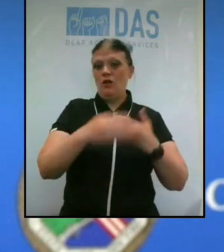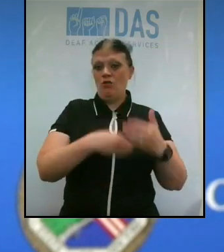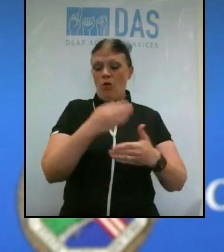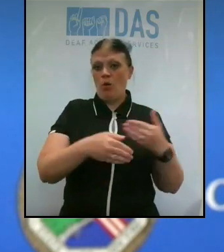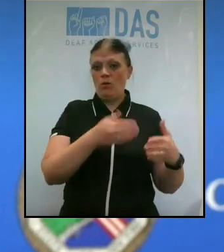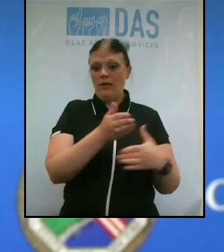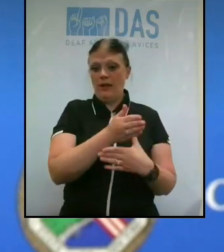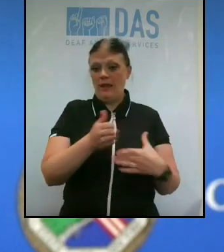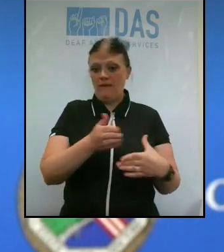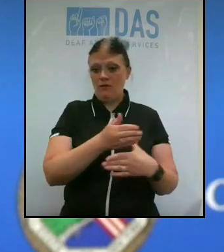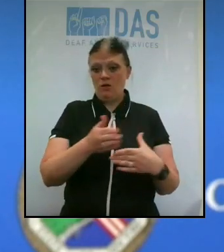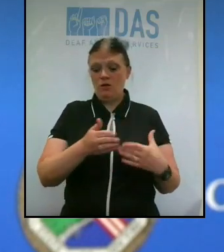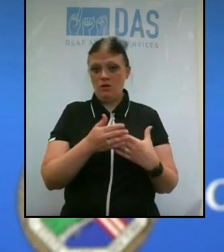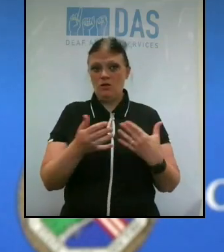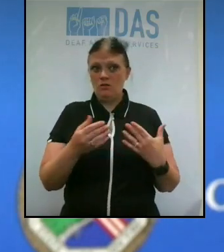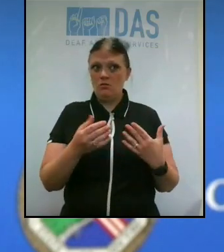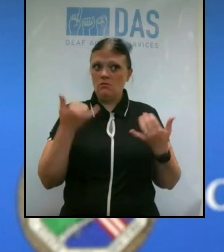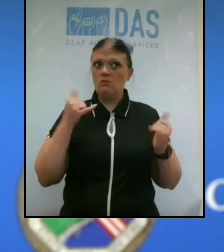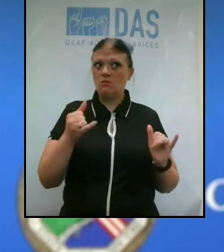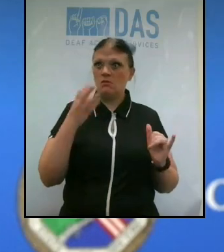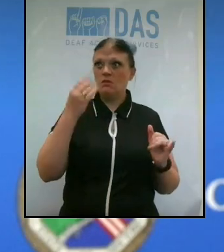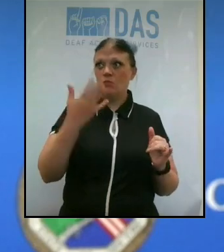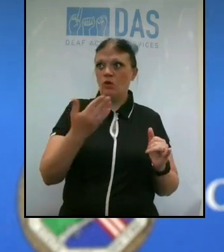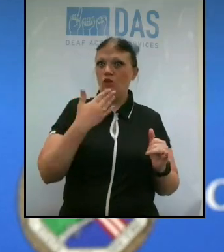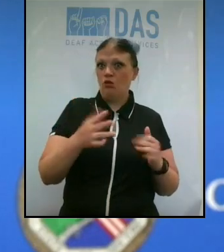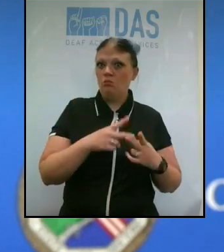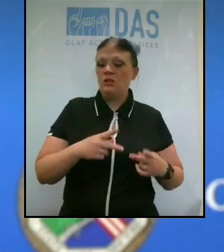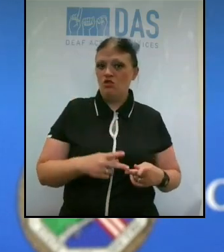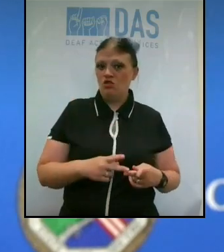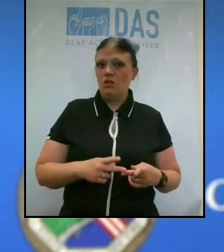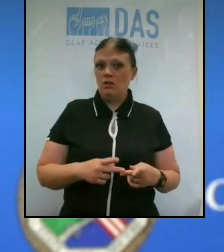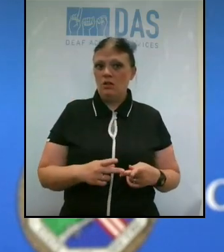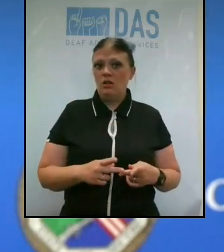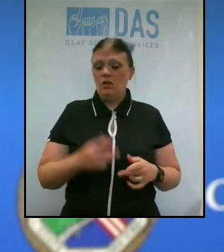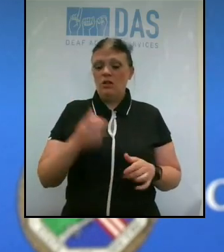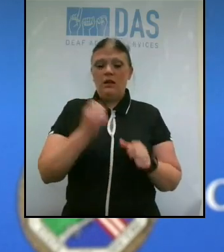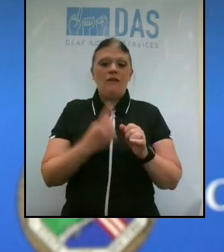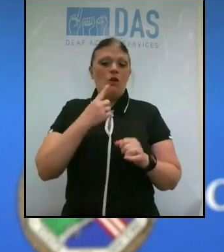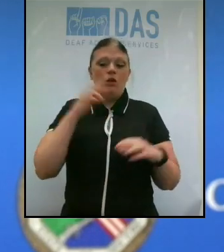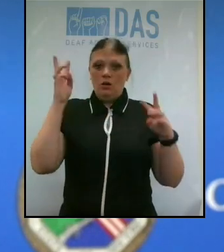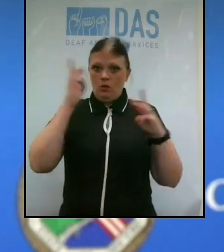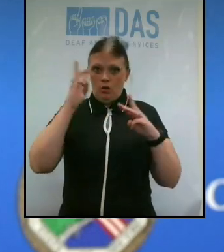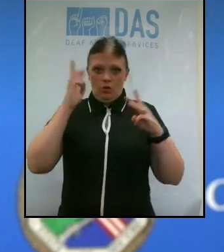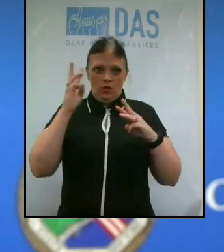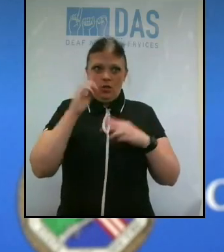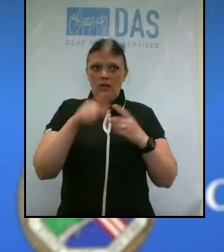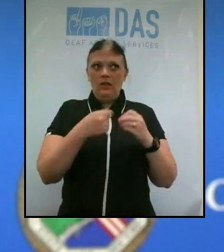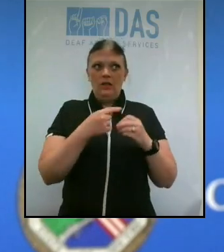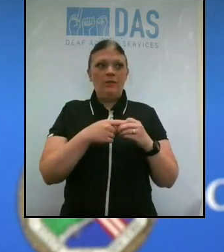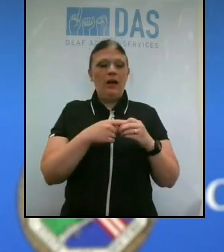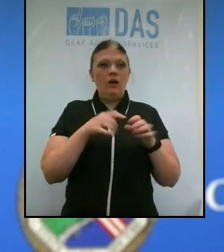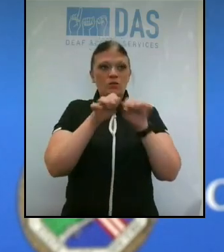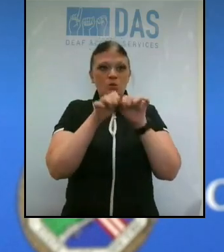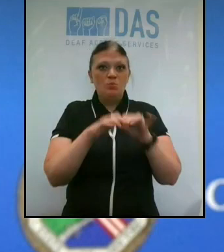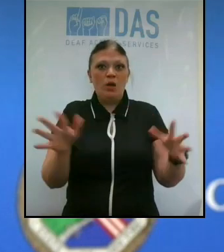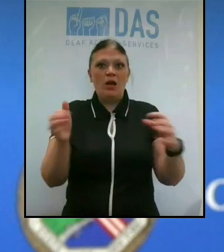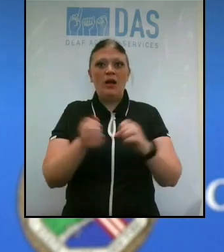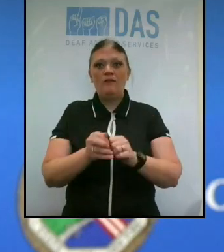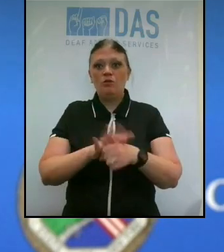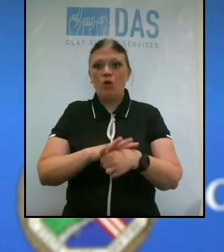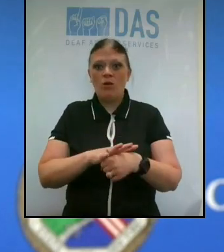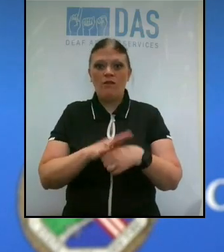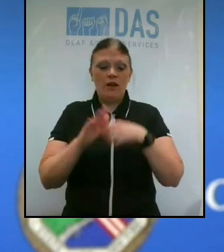15, so I think we're still in a pretty good position. I know a lot of people are worried about whether or not there was going to be spread of the coronavirus